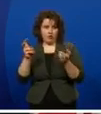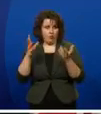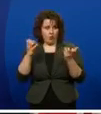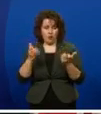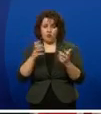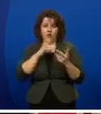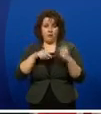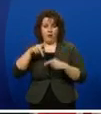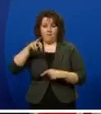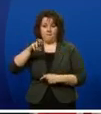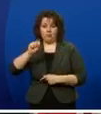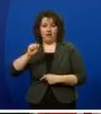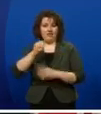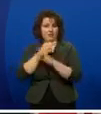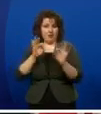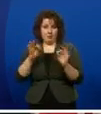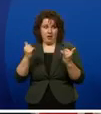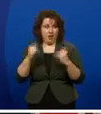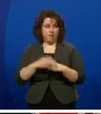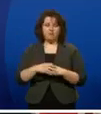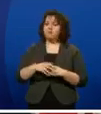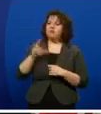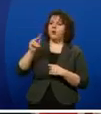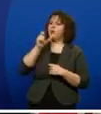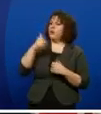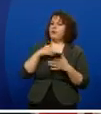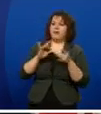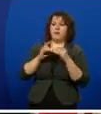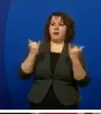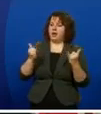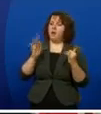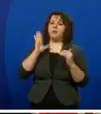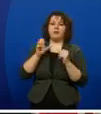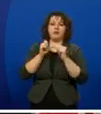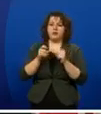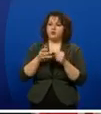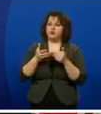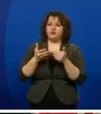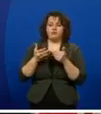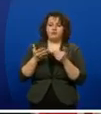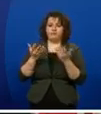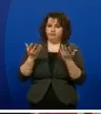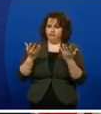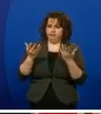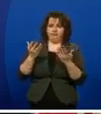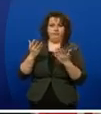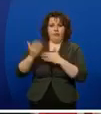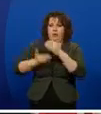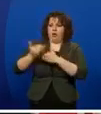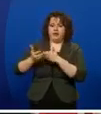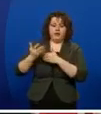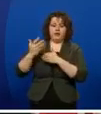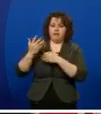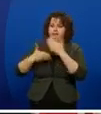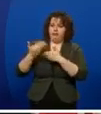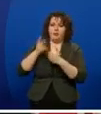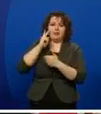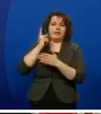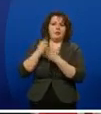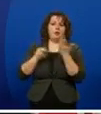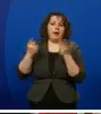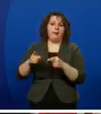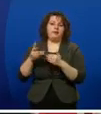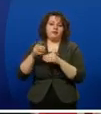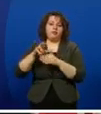press freedom in the state? No, I'm not. I don't have any comment on that. We'll continue to let it work through the process. We'll see where it ends